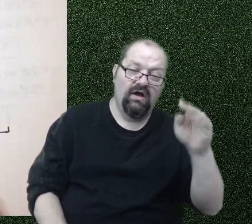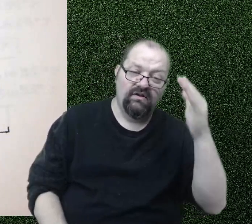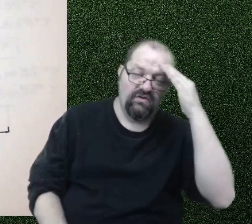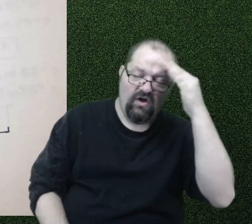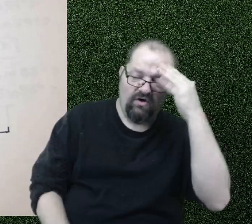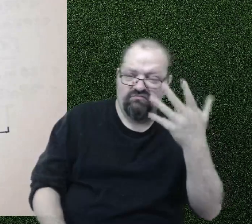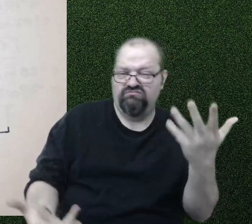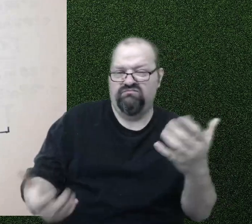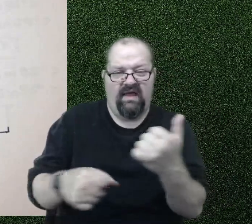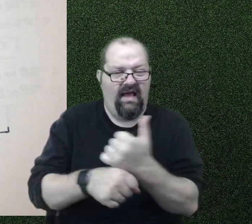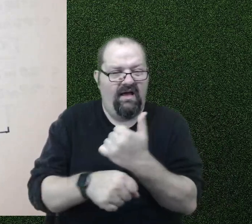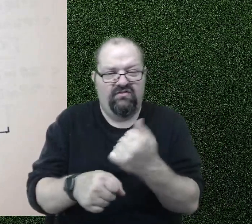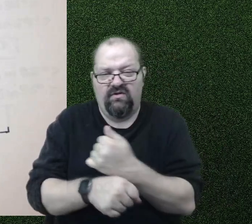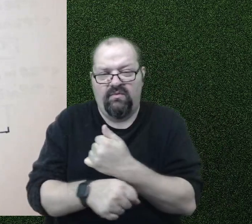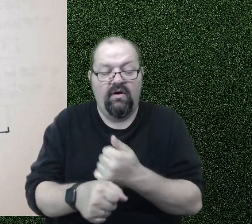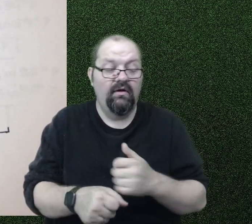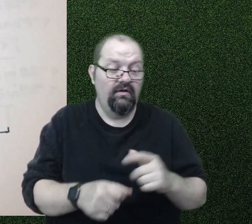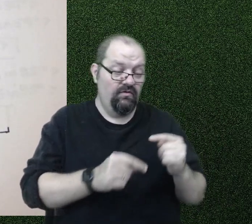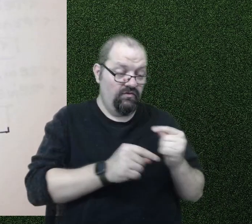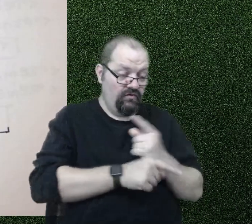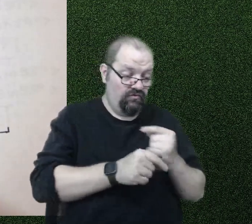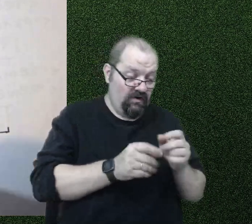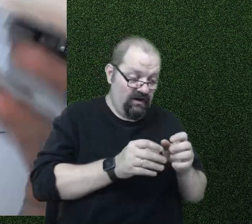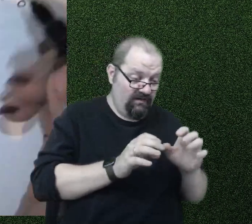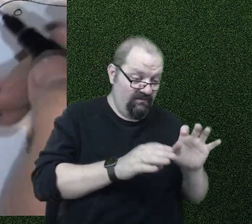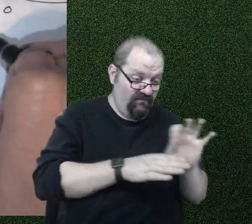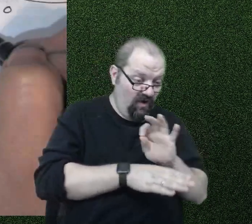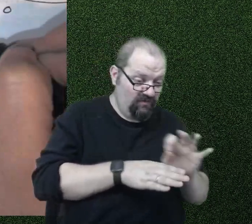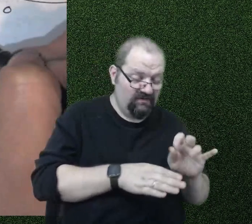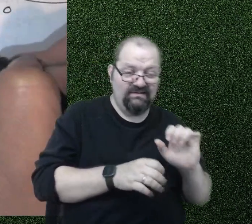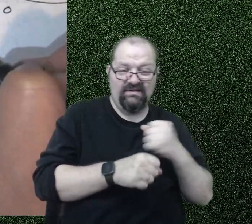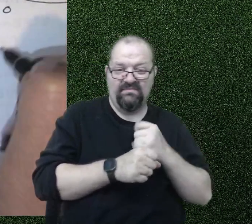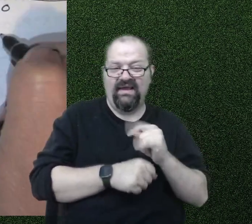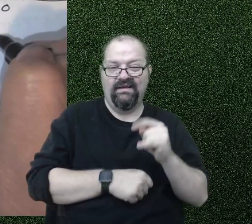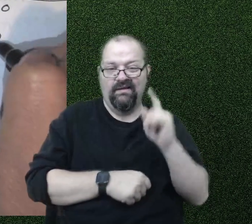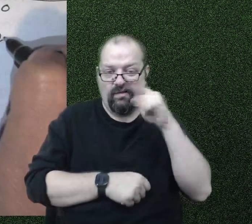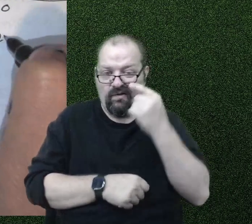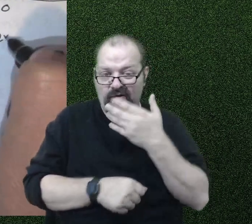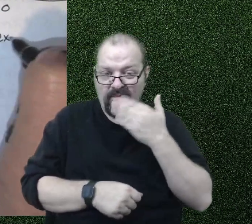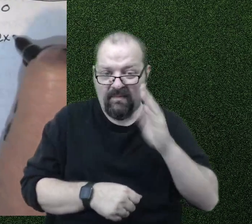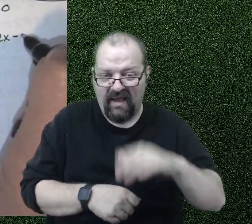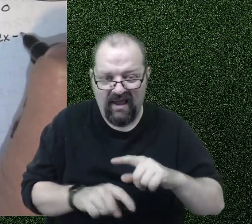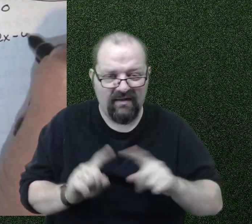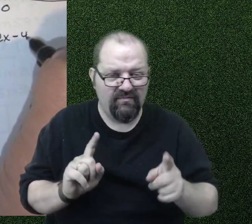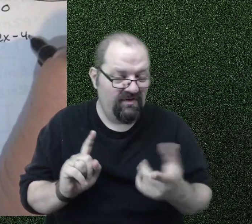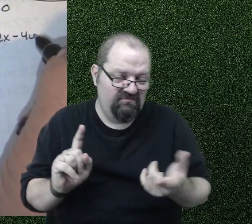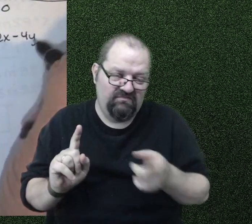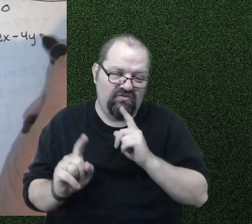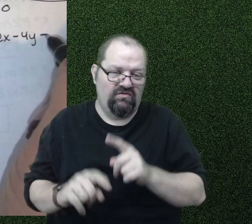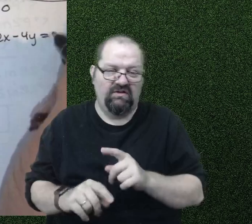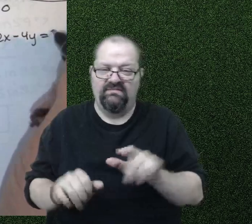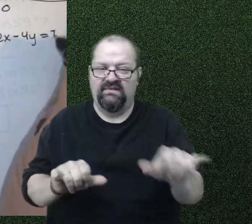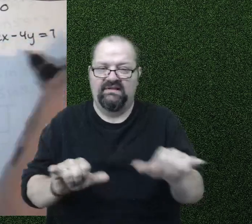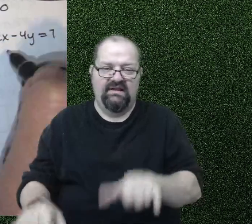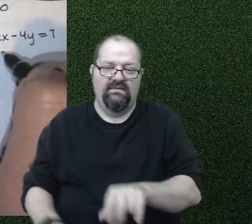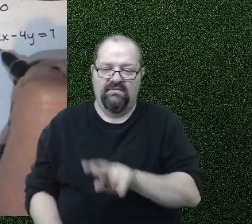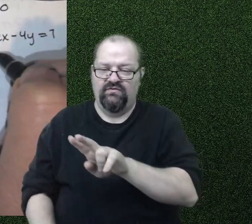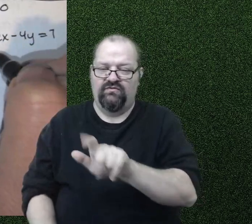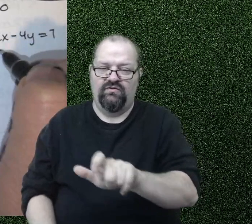the trig functions make it look bad. But this is just like solving 2x